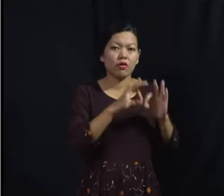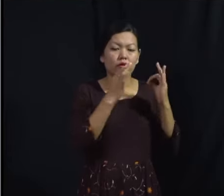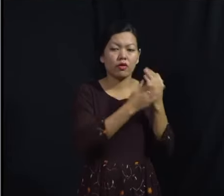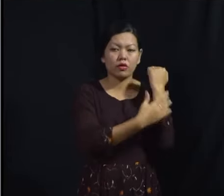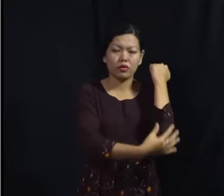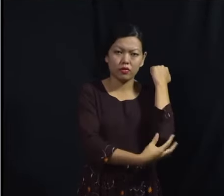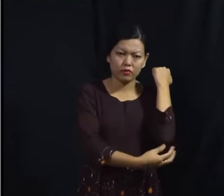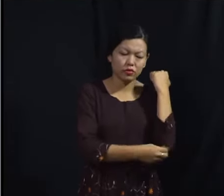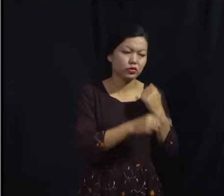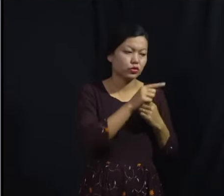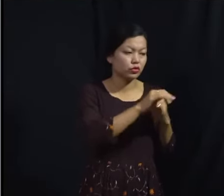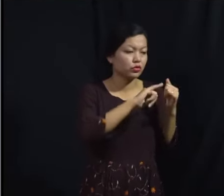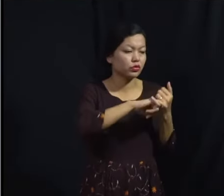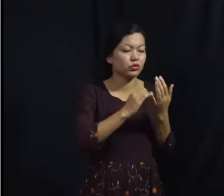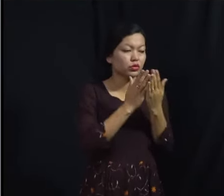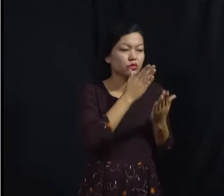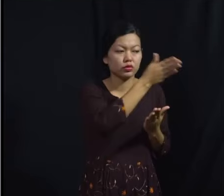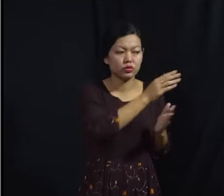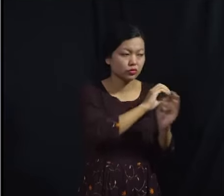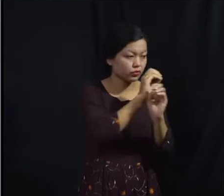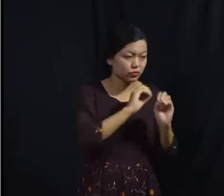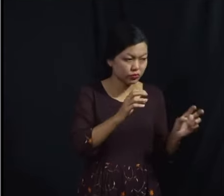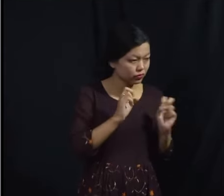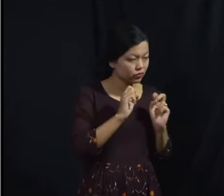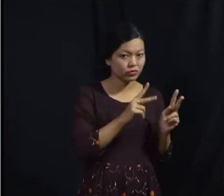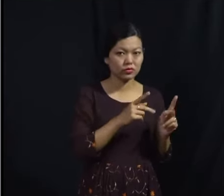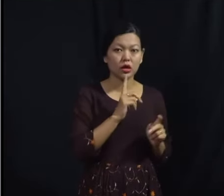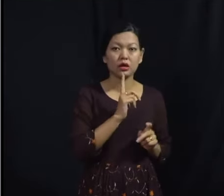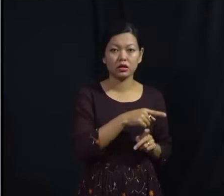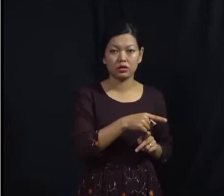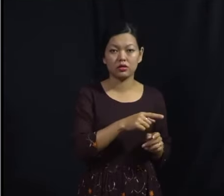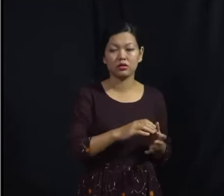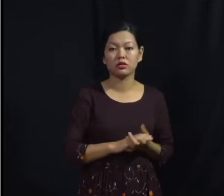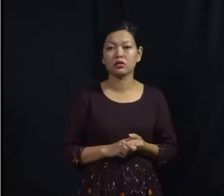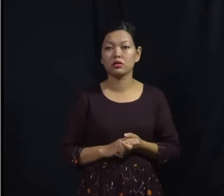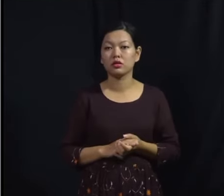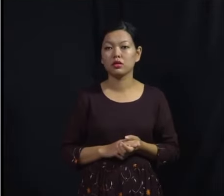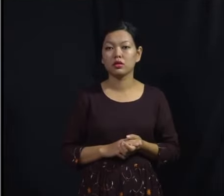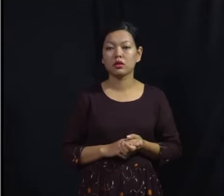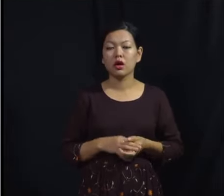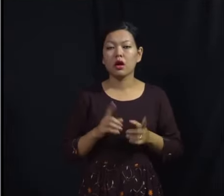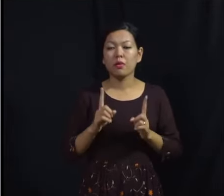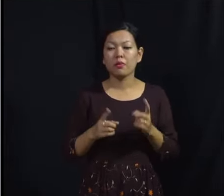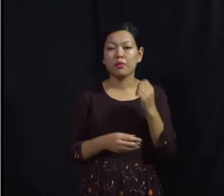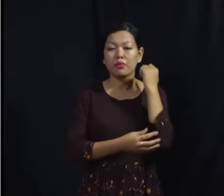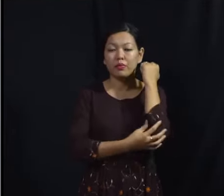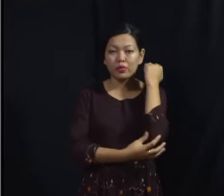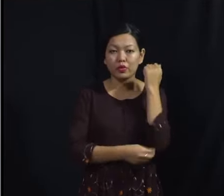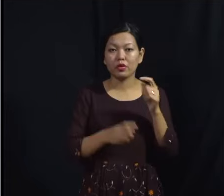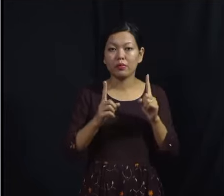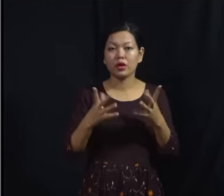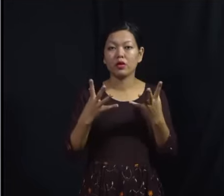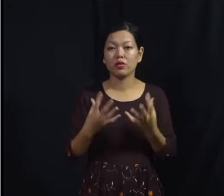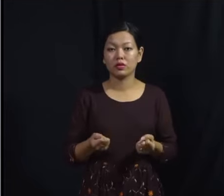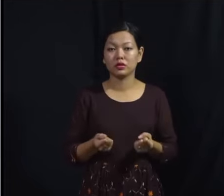here the voices of the neighbor telling or saying that why are they still sending her to schools or college for education. So